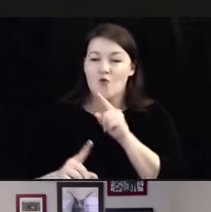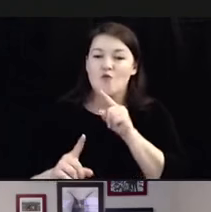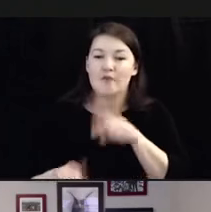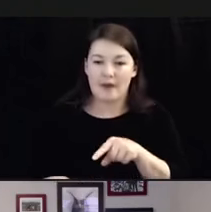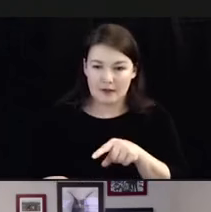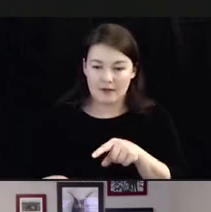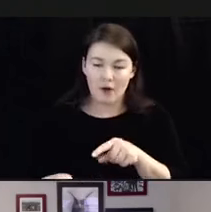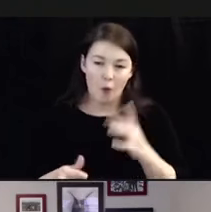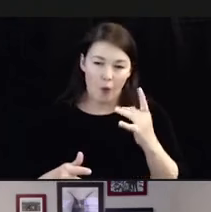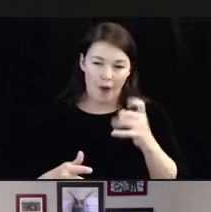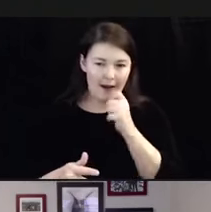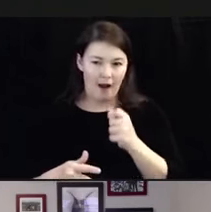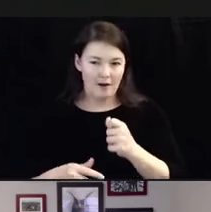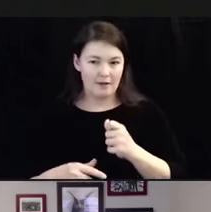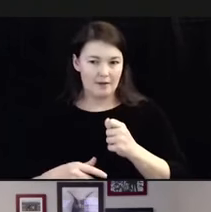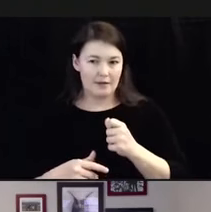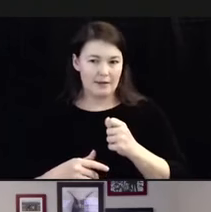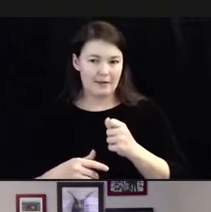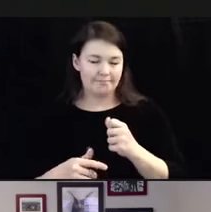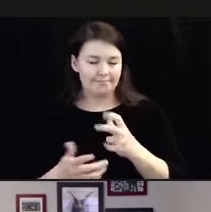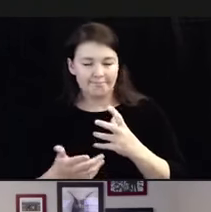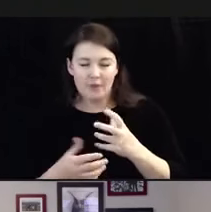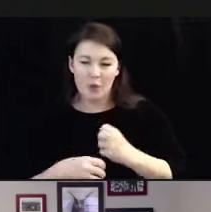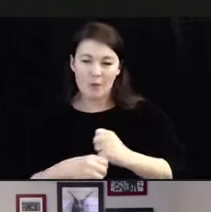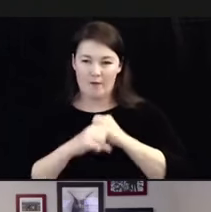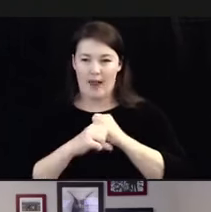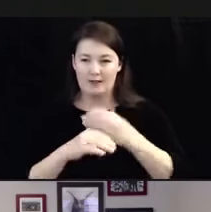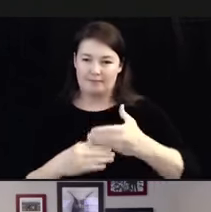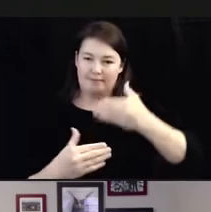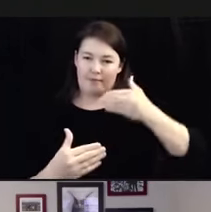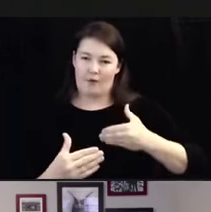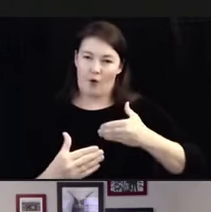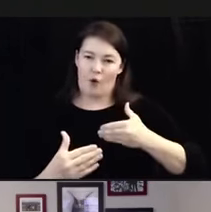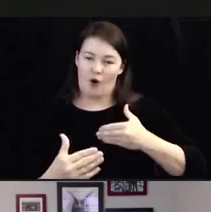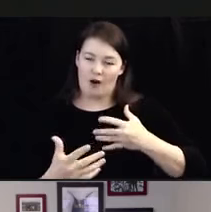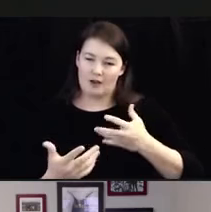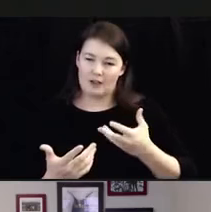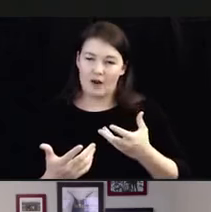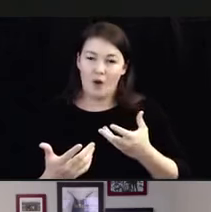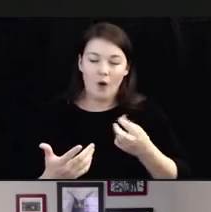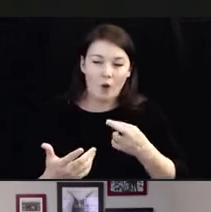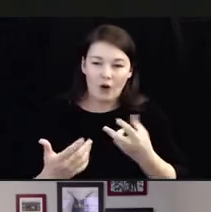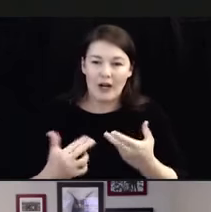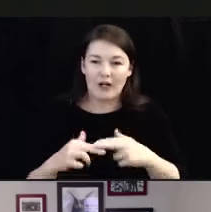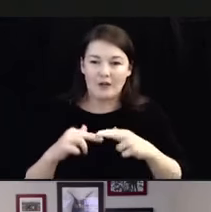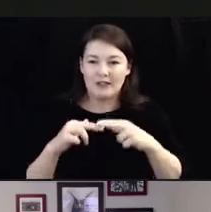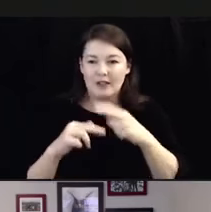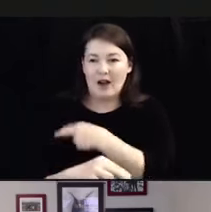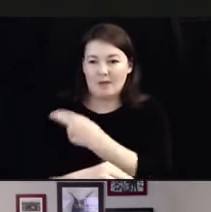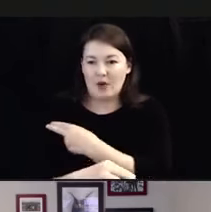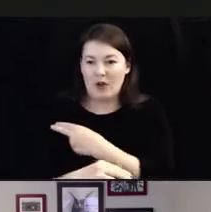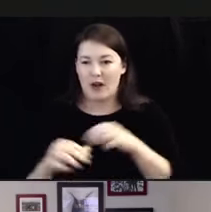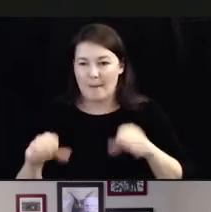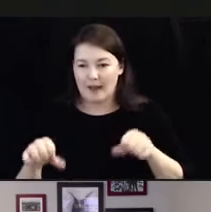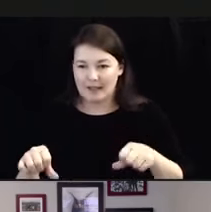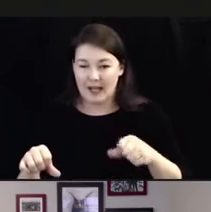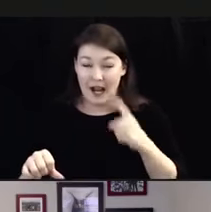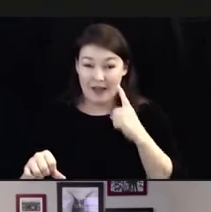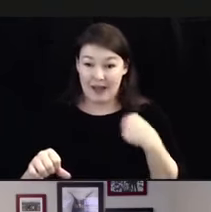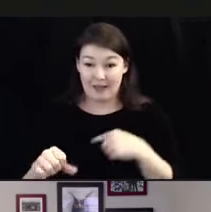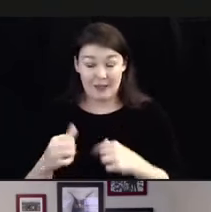new infections instead of trying to increase hospital capacity? And I also want to ask, this is probably the most frustrated tone I think we've heard from you